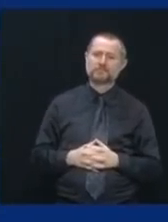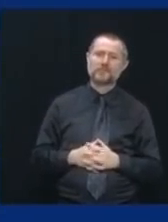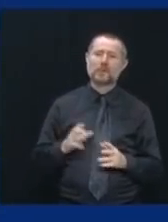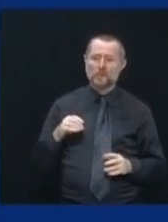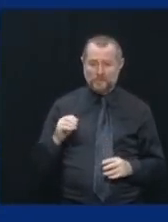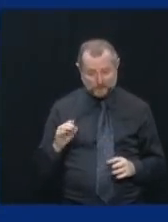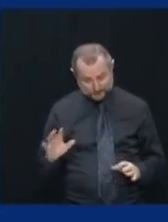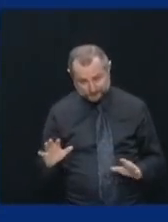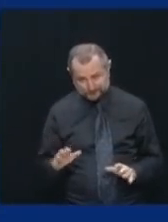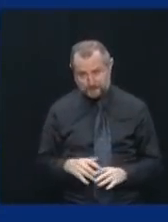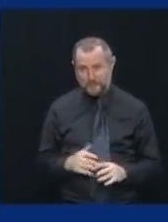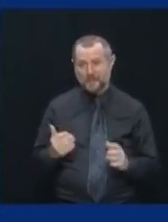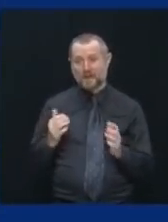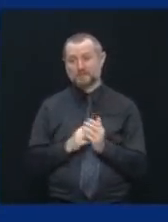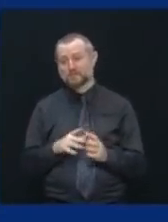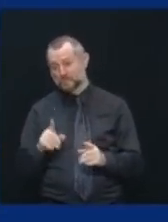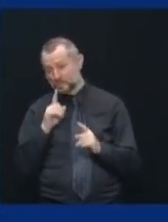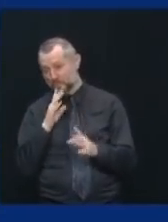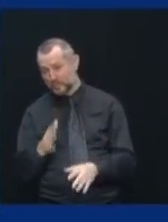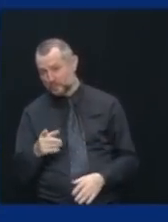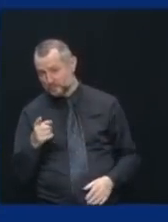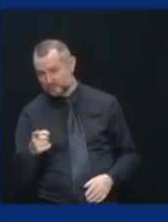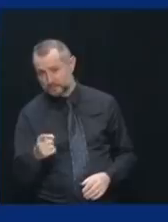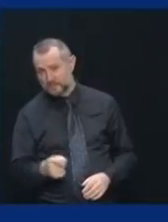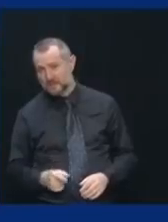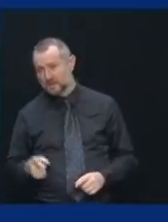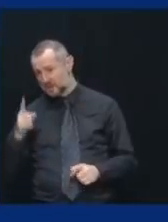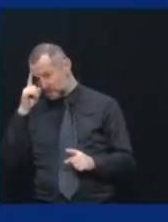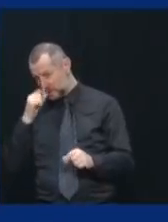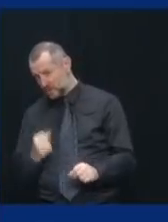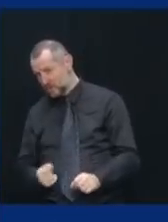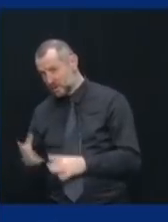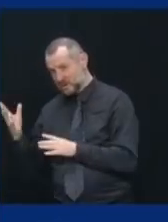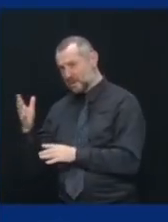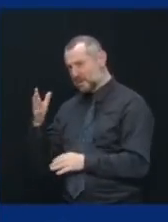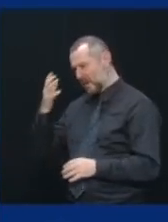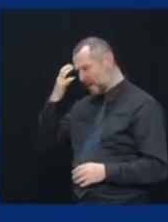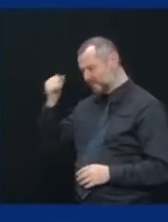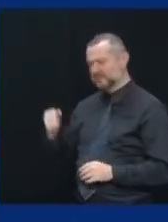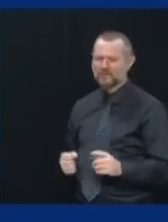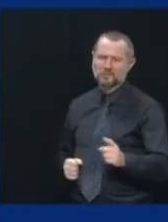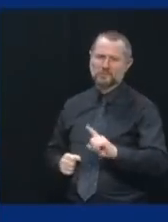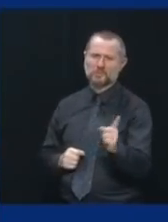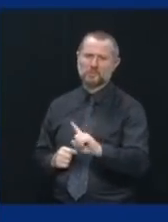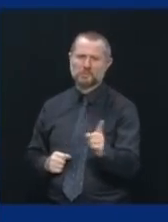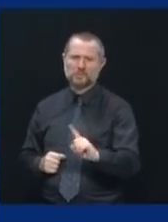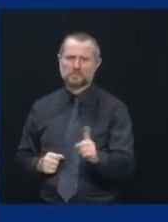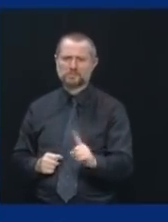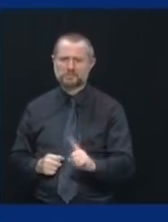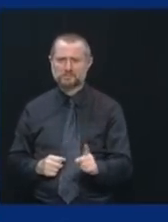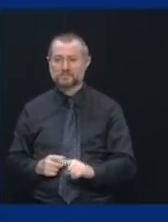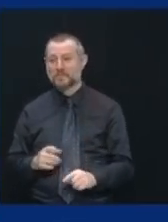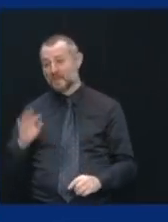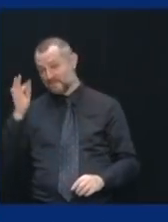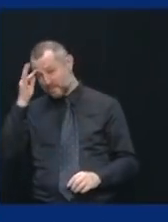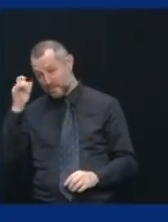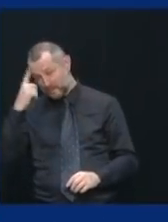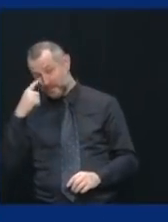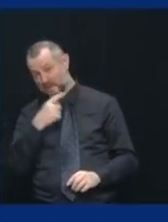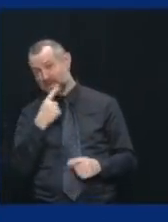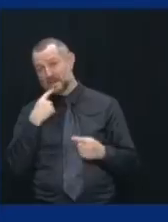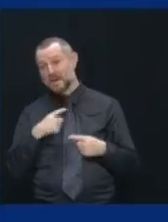not lose all intelligence, right, and all common sense. When the federal government announced we were